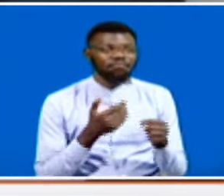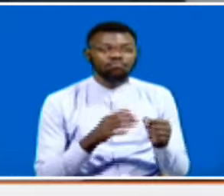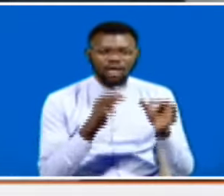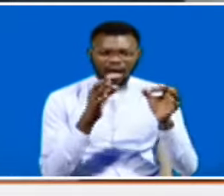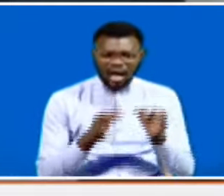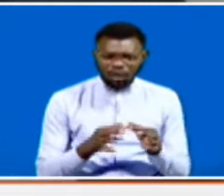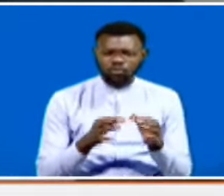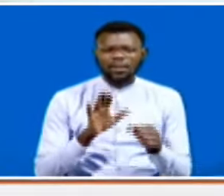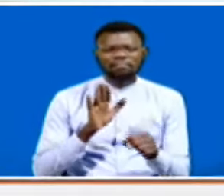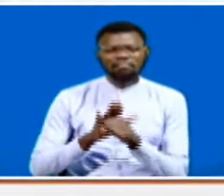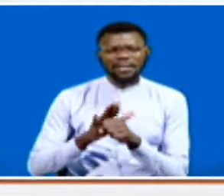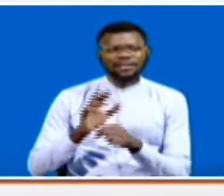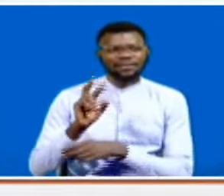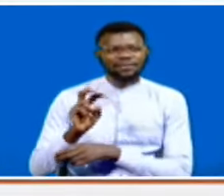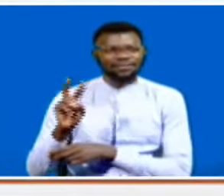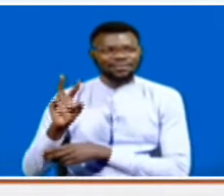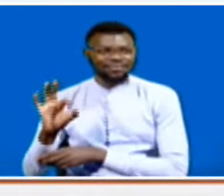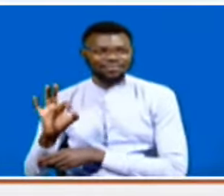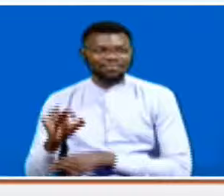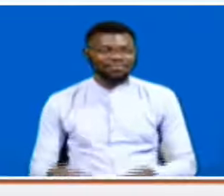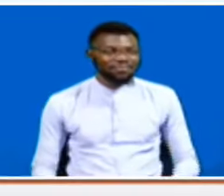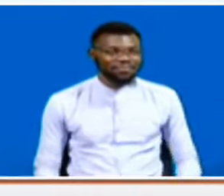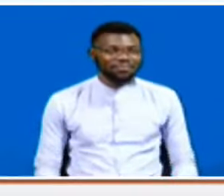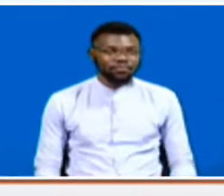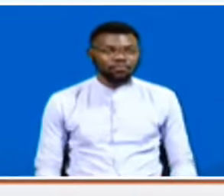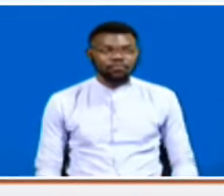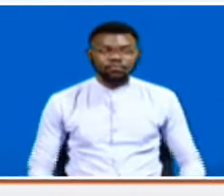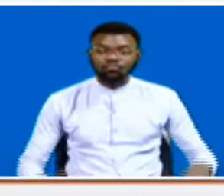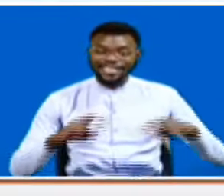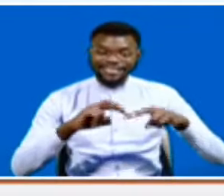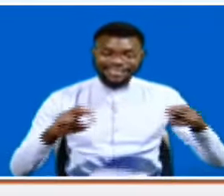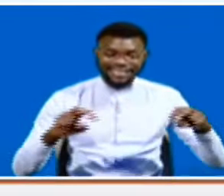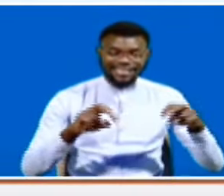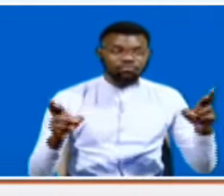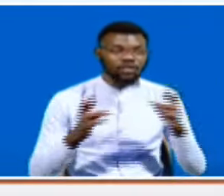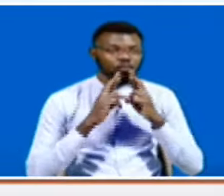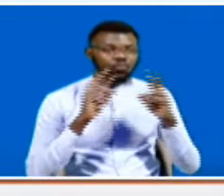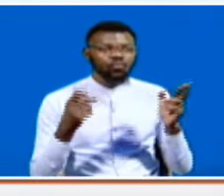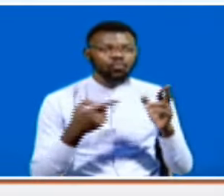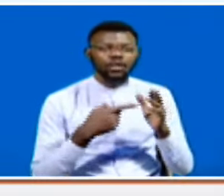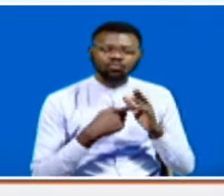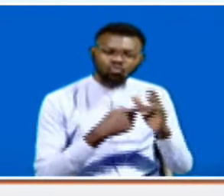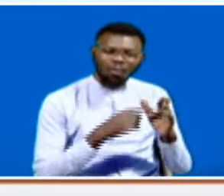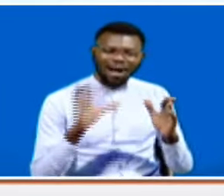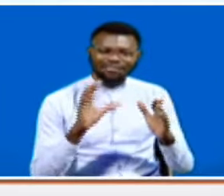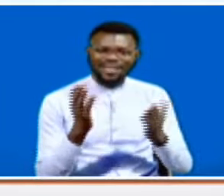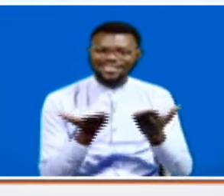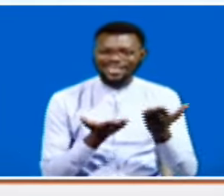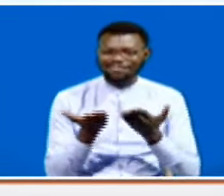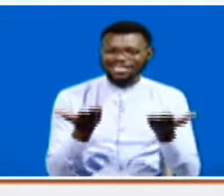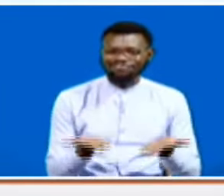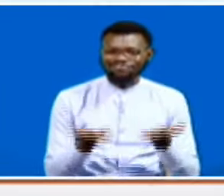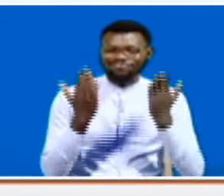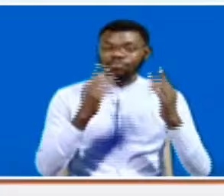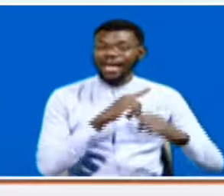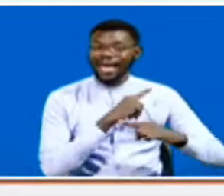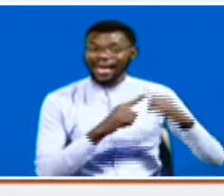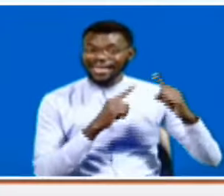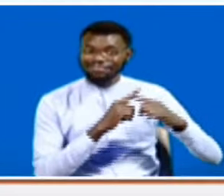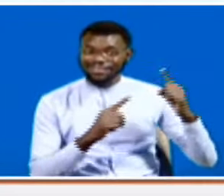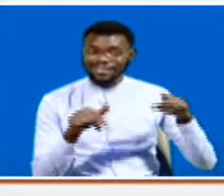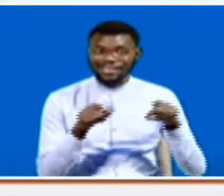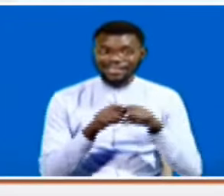2023. Indeed, the survey results will provide us with a roadmap to enhance our customer service experiences, address any